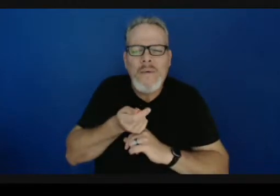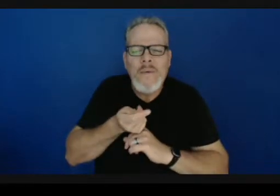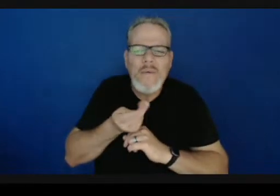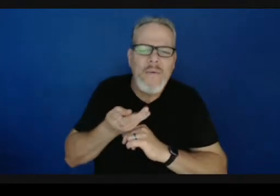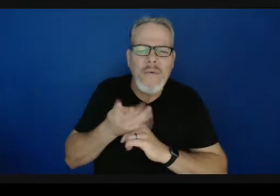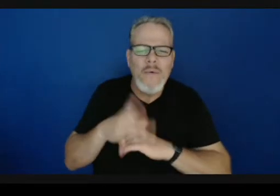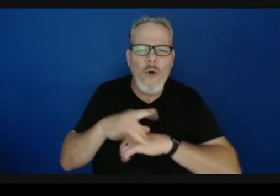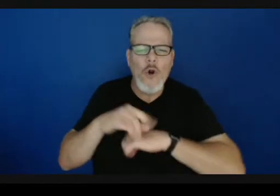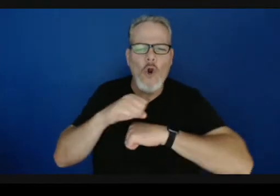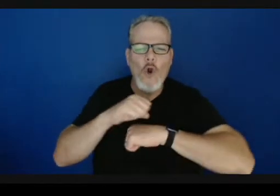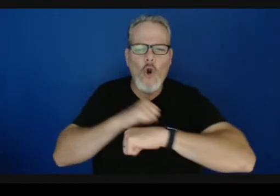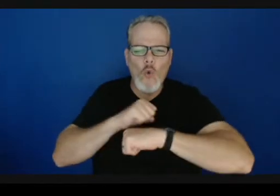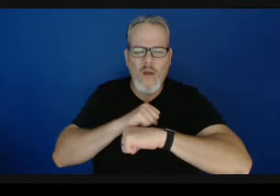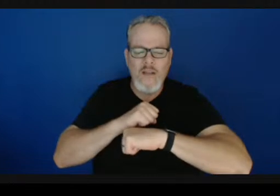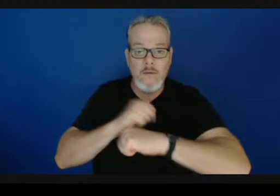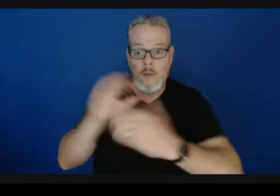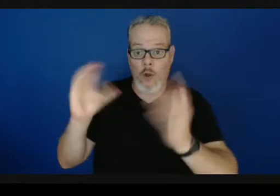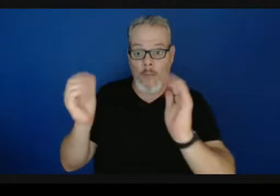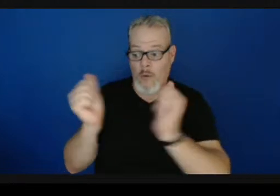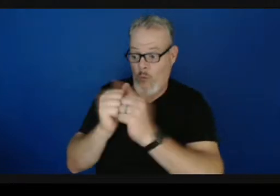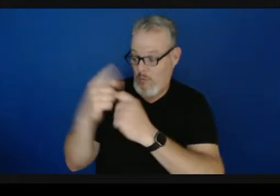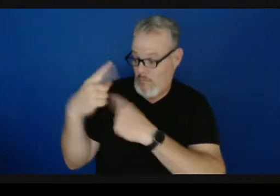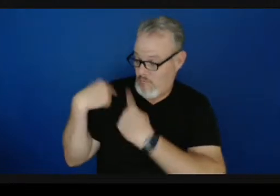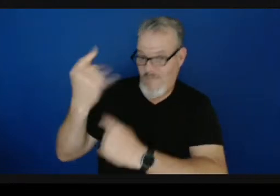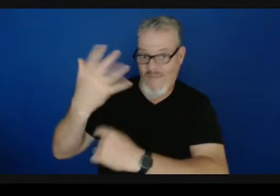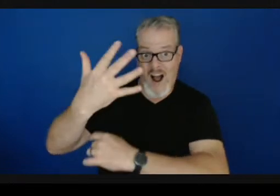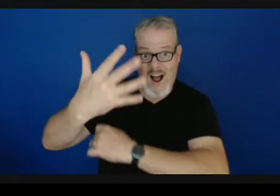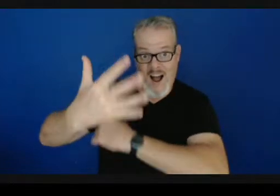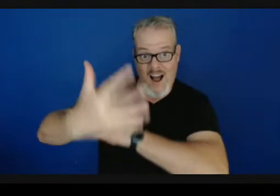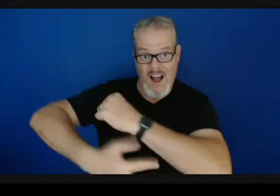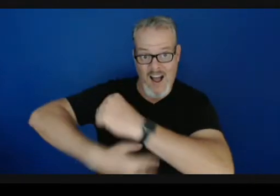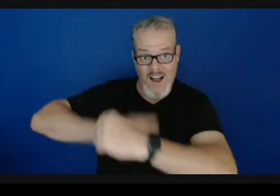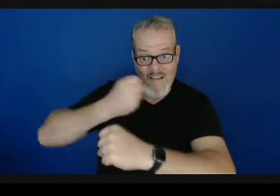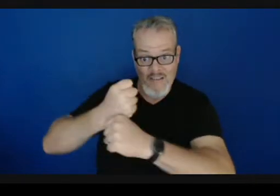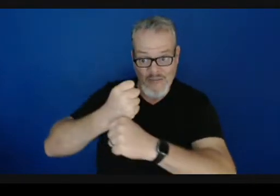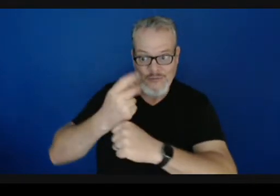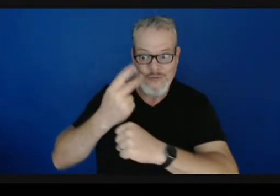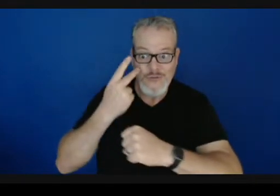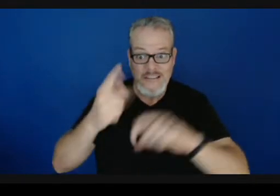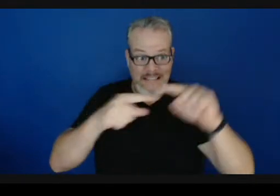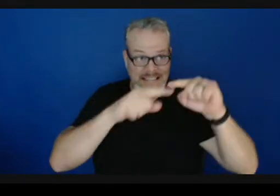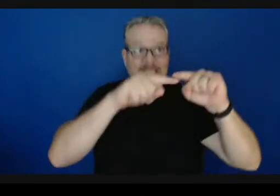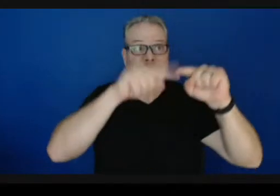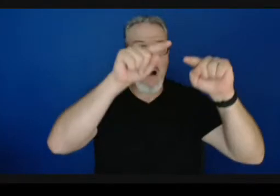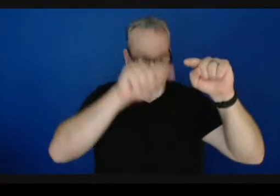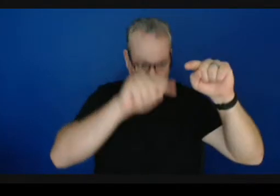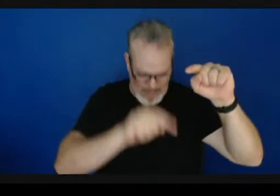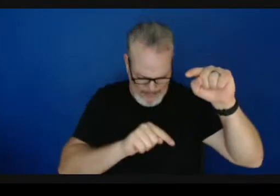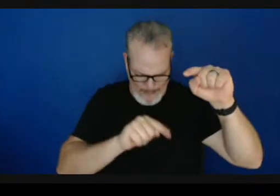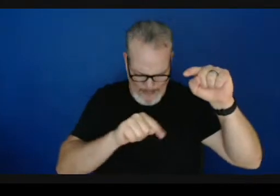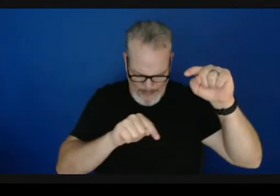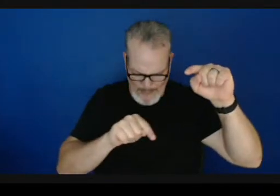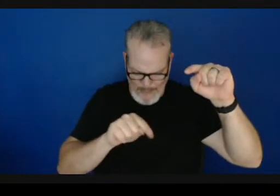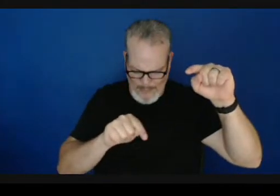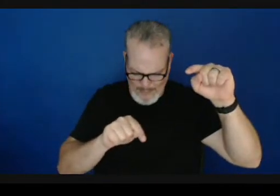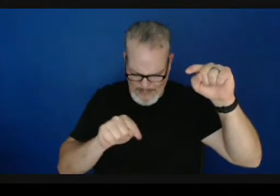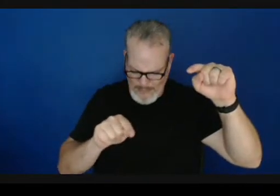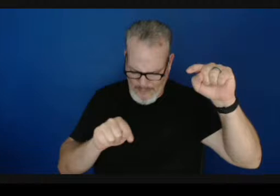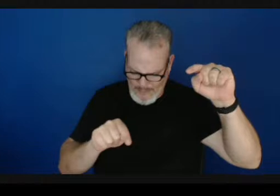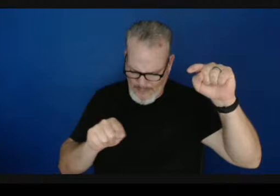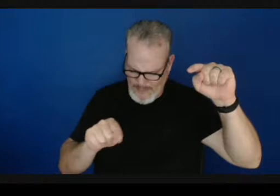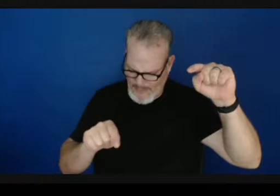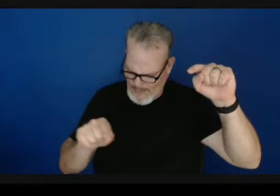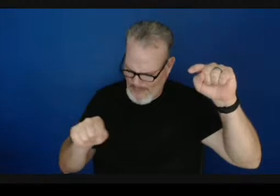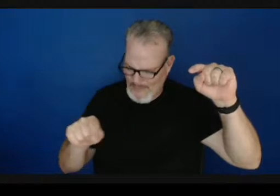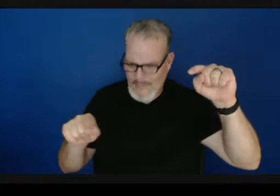years, you see they've really been quite low for the last year especially, even lower than the first year that followed the